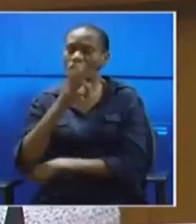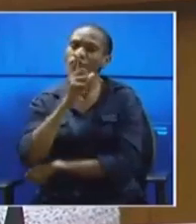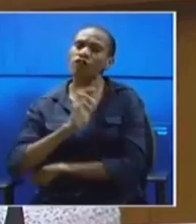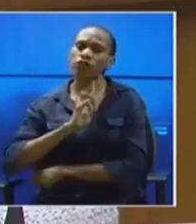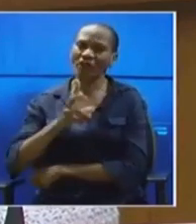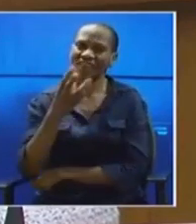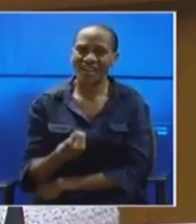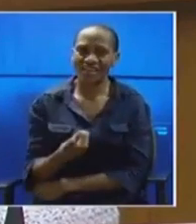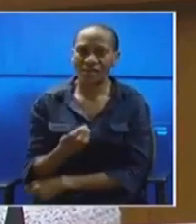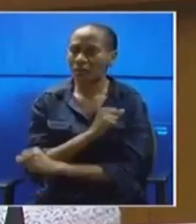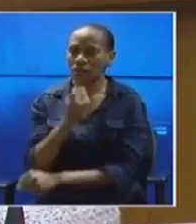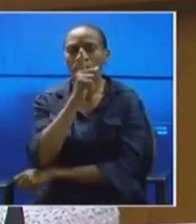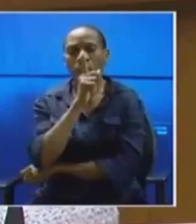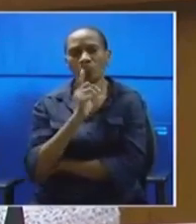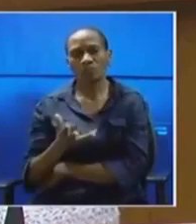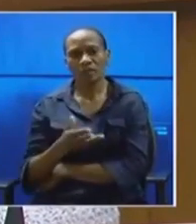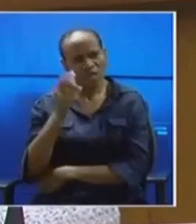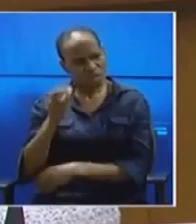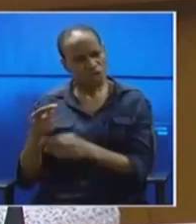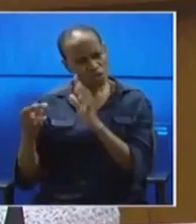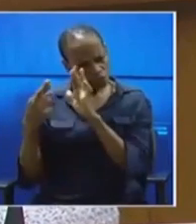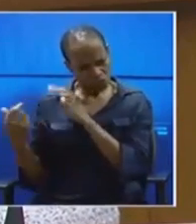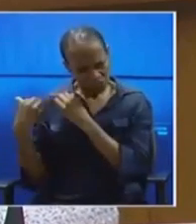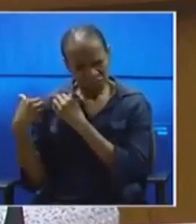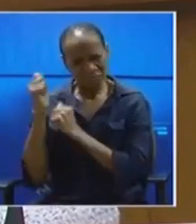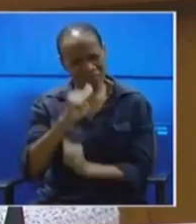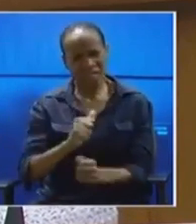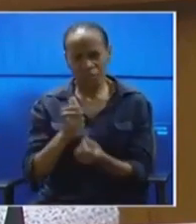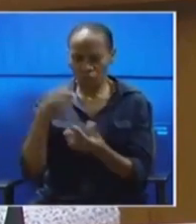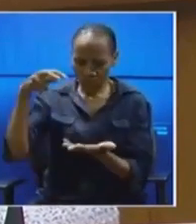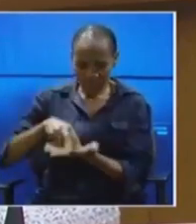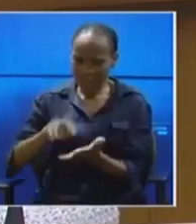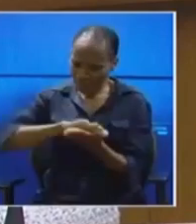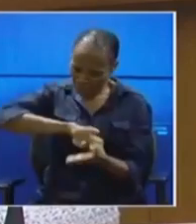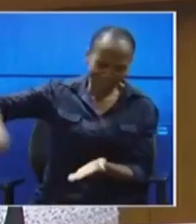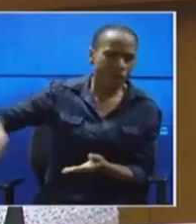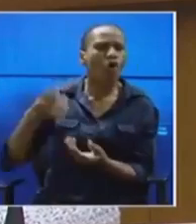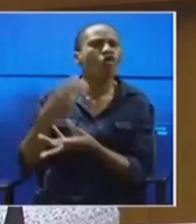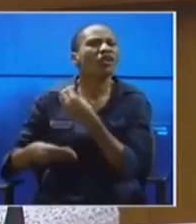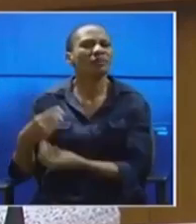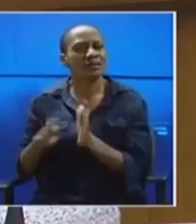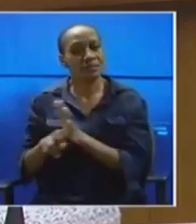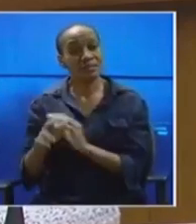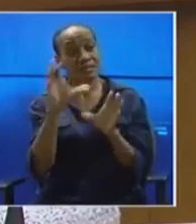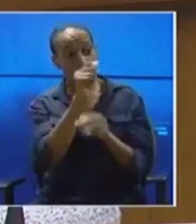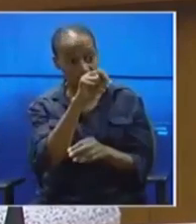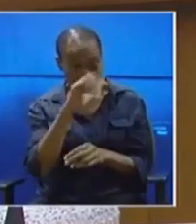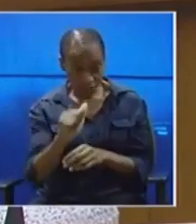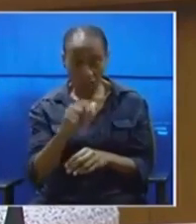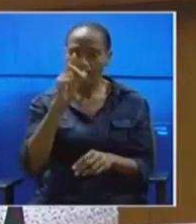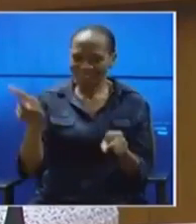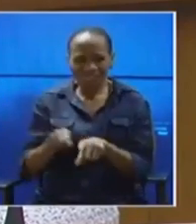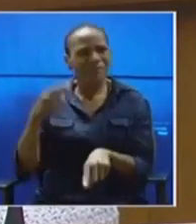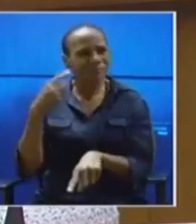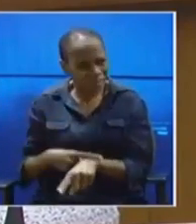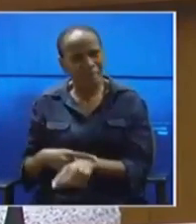fiercely as a patriot and took a stand against corruption by members of his party, not only as deputy president, but as